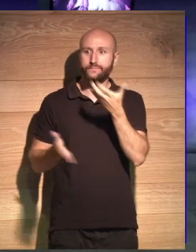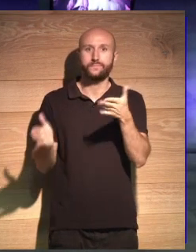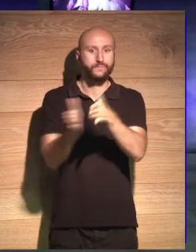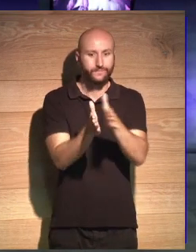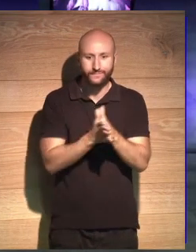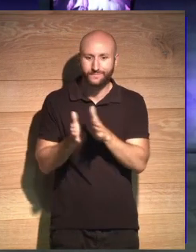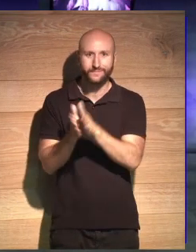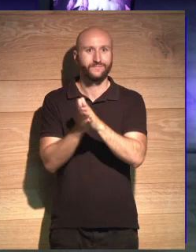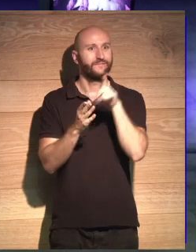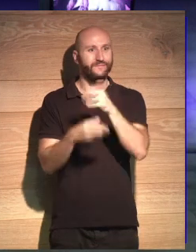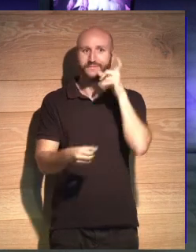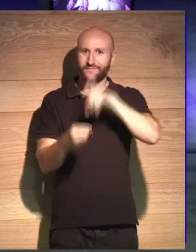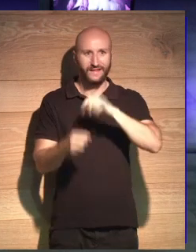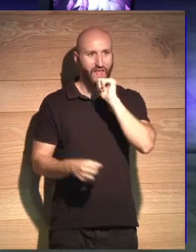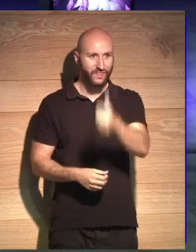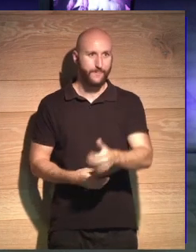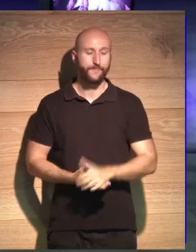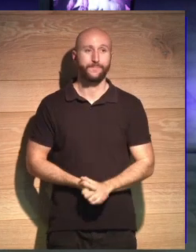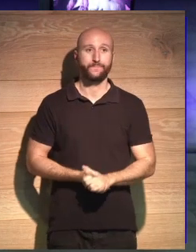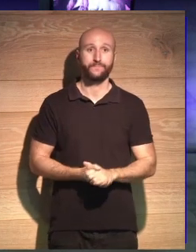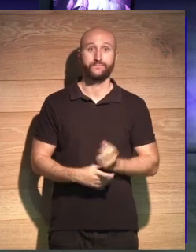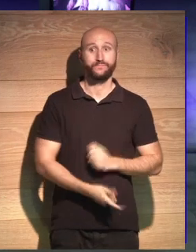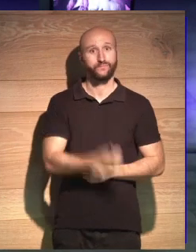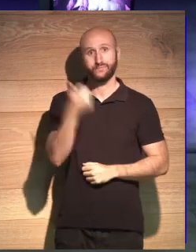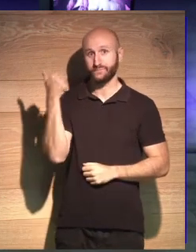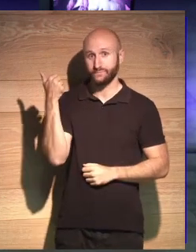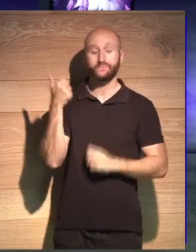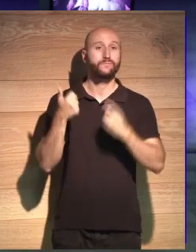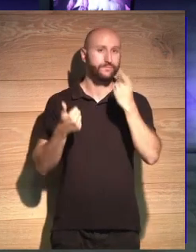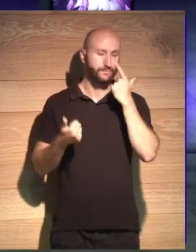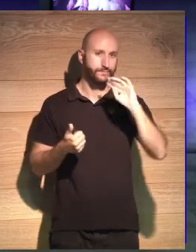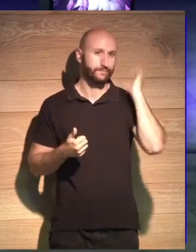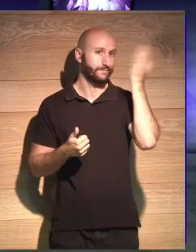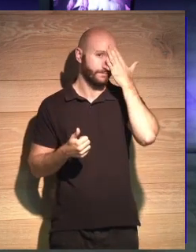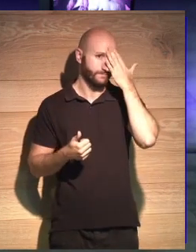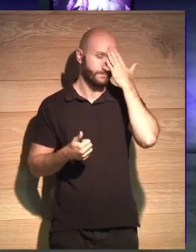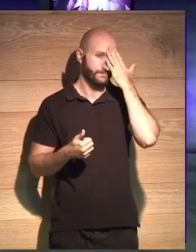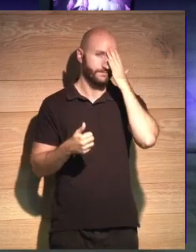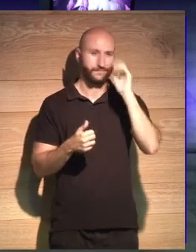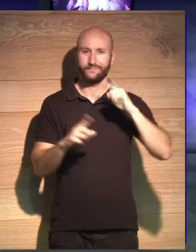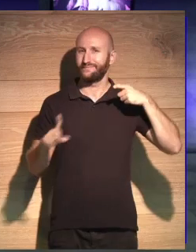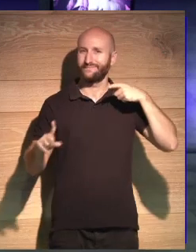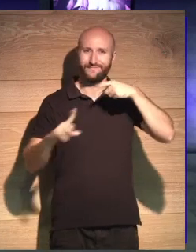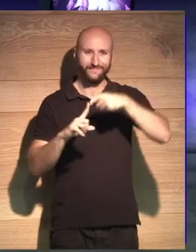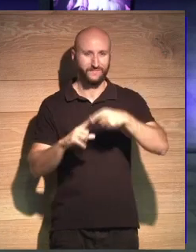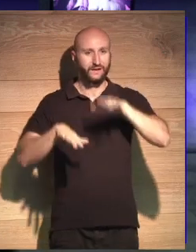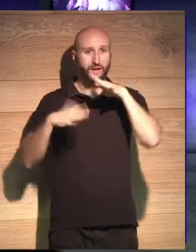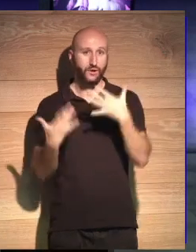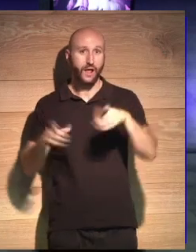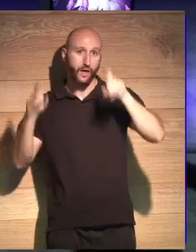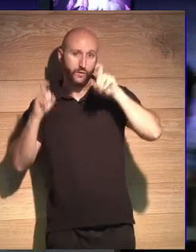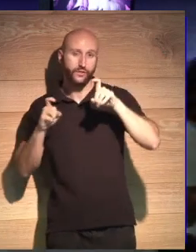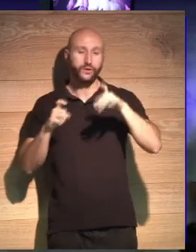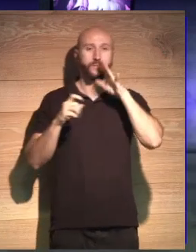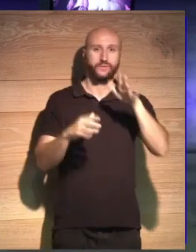we would go back to the same point. Maybe in primary school here, they don't need to learn the Roman campaigns.